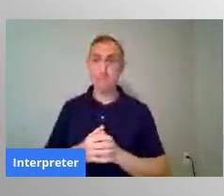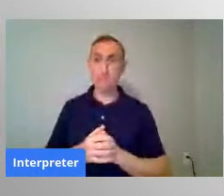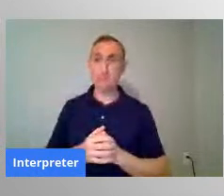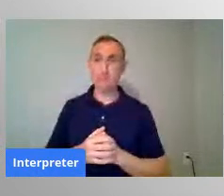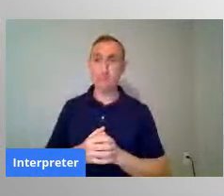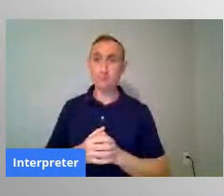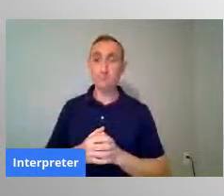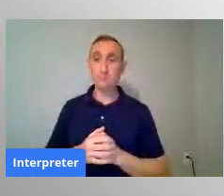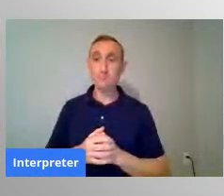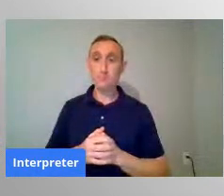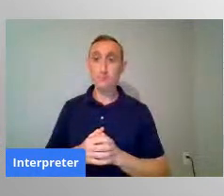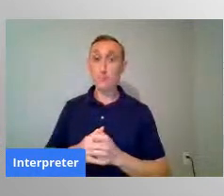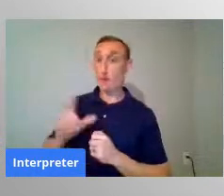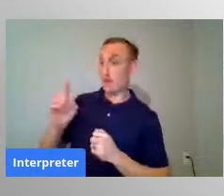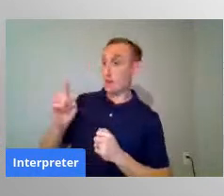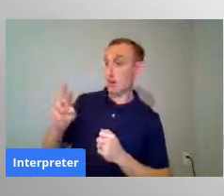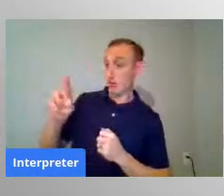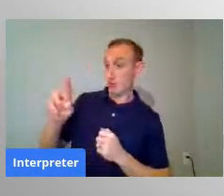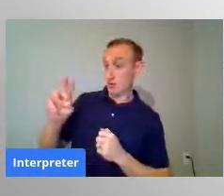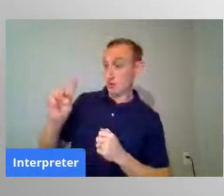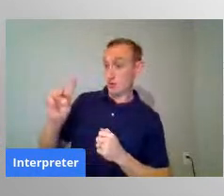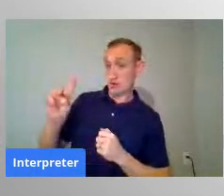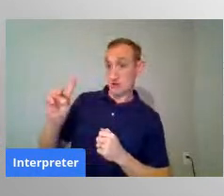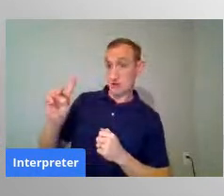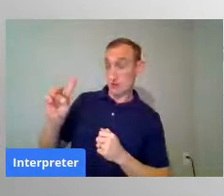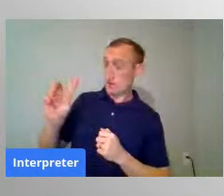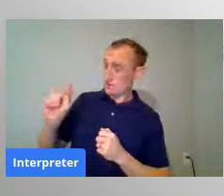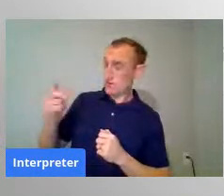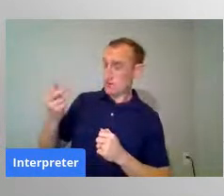Dr. Thomas, does that conclude your report?